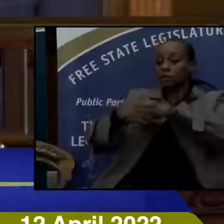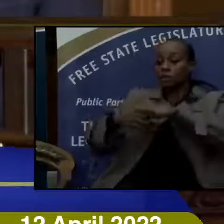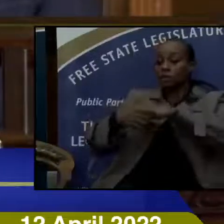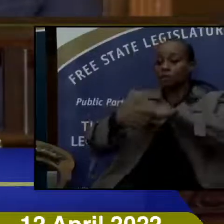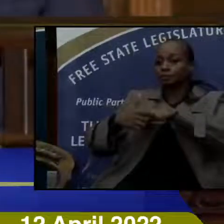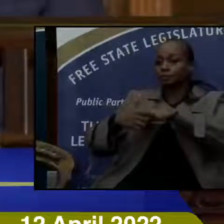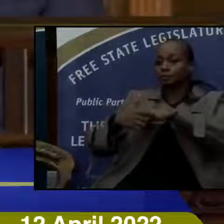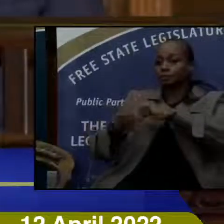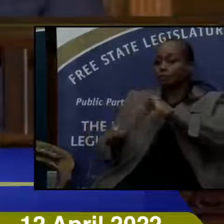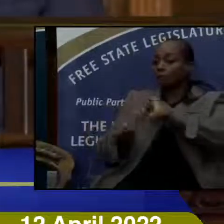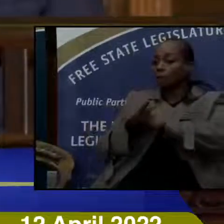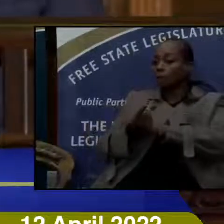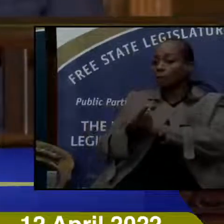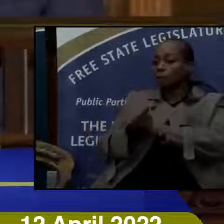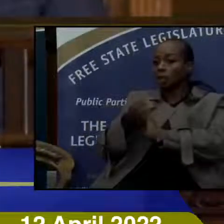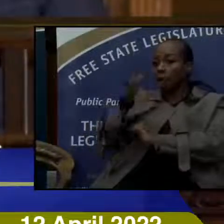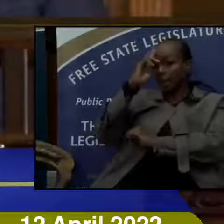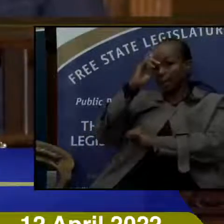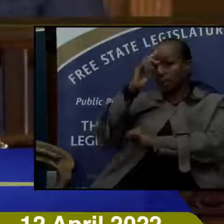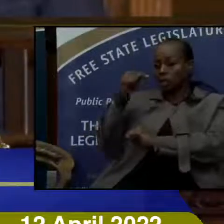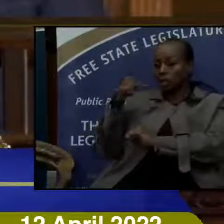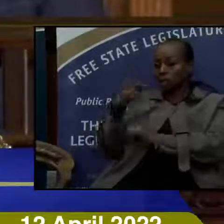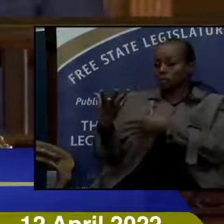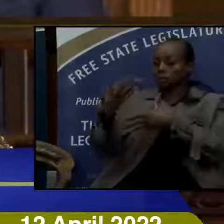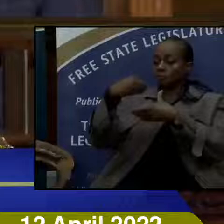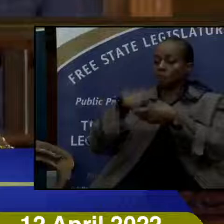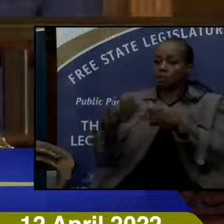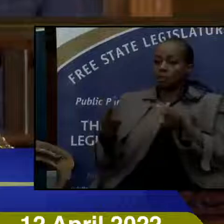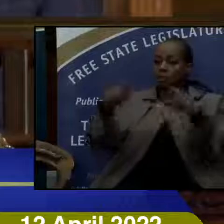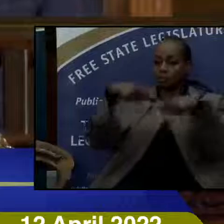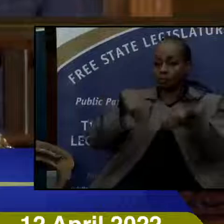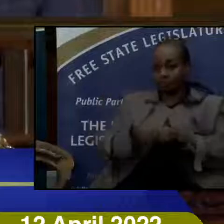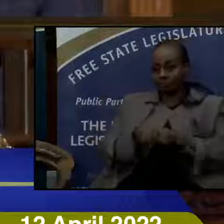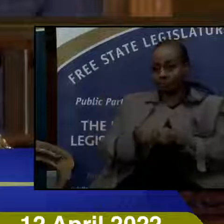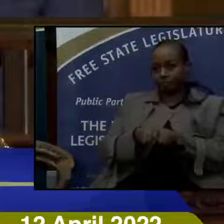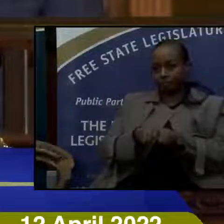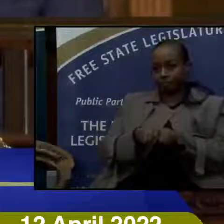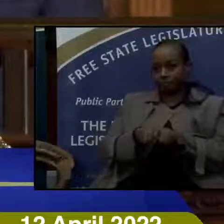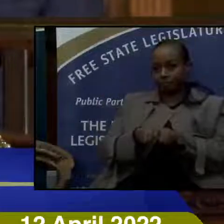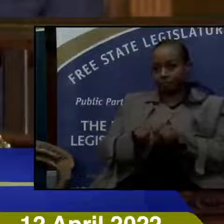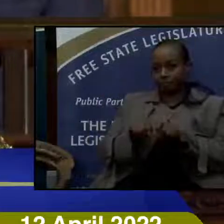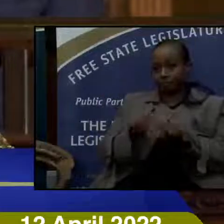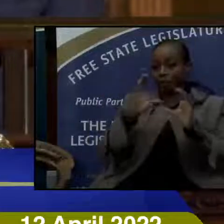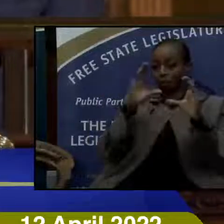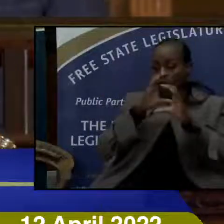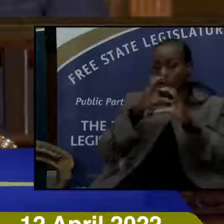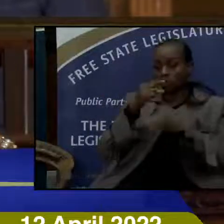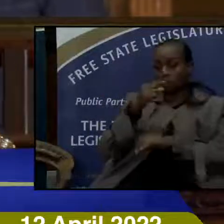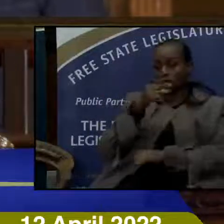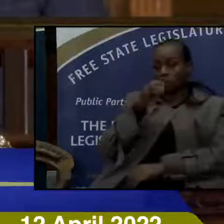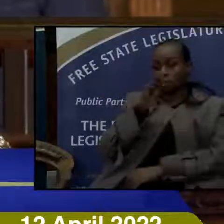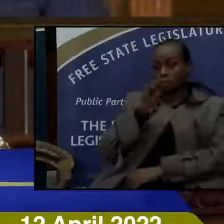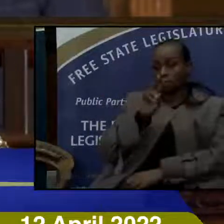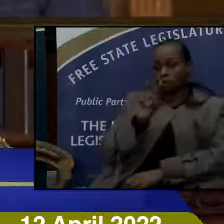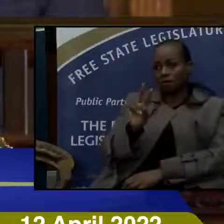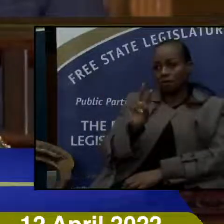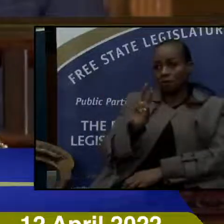religious leaders to discuss their contribution in the fight against gender-based violence.